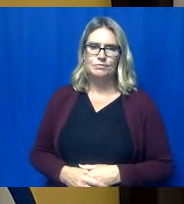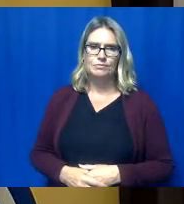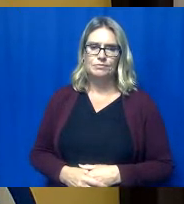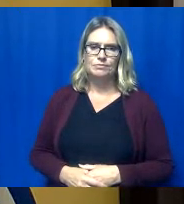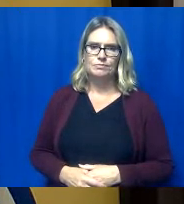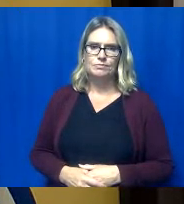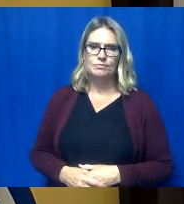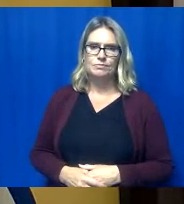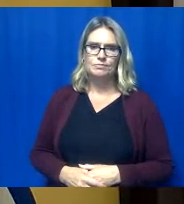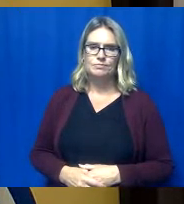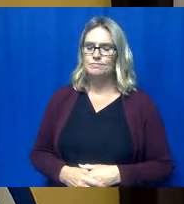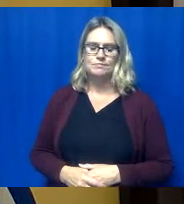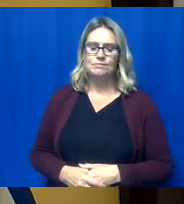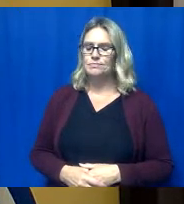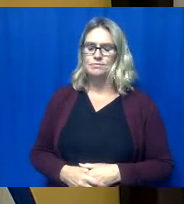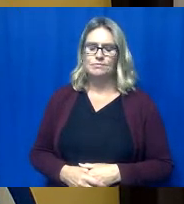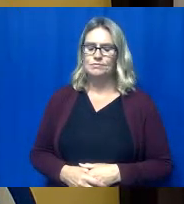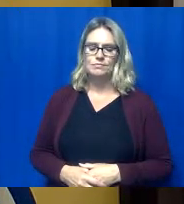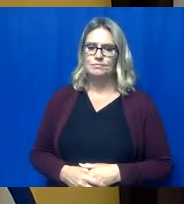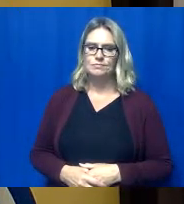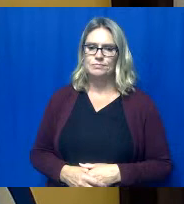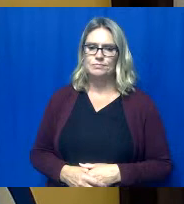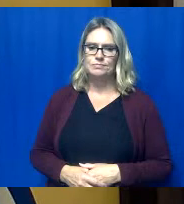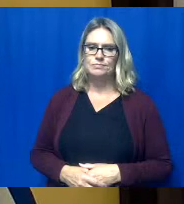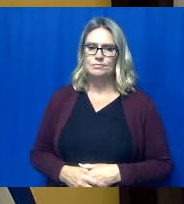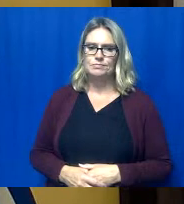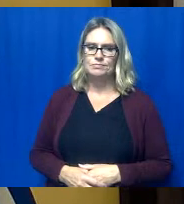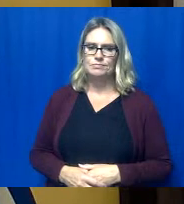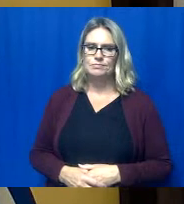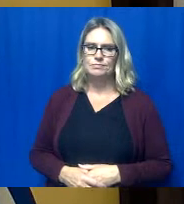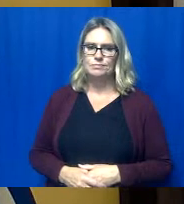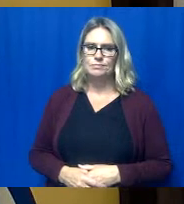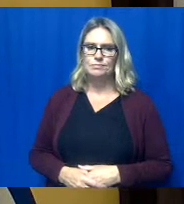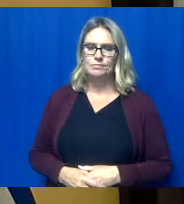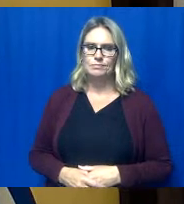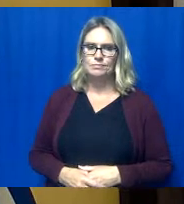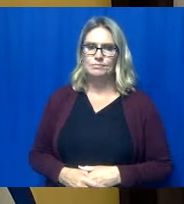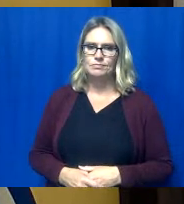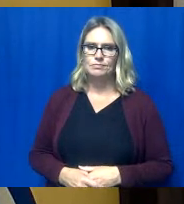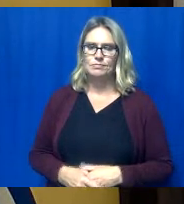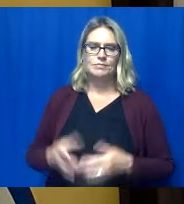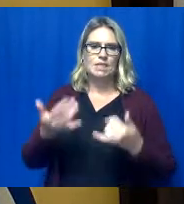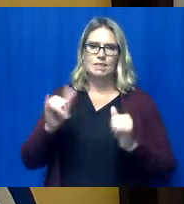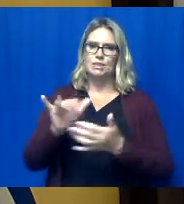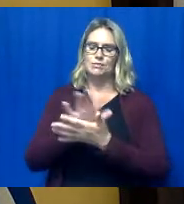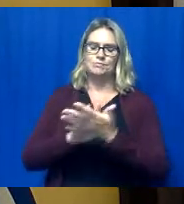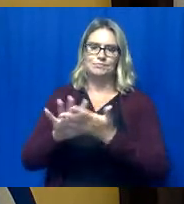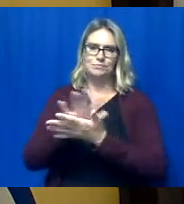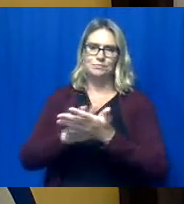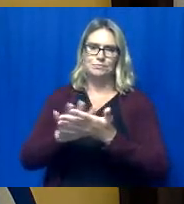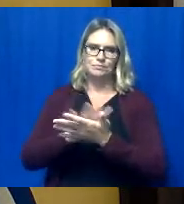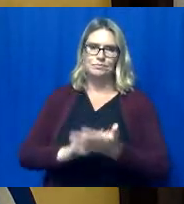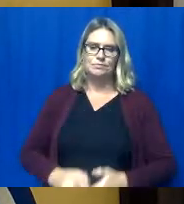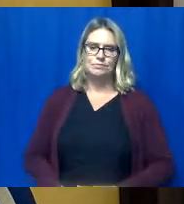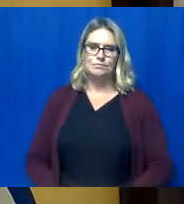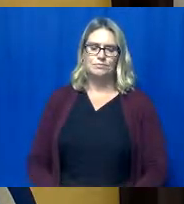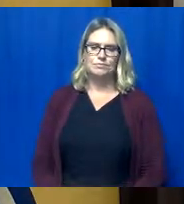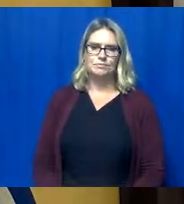who live with you, so it's a total of 20 contacts for the household.